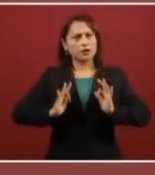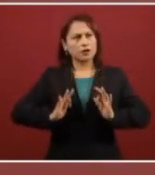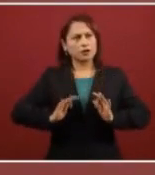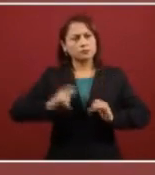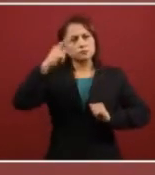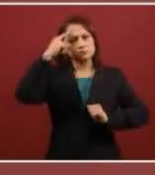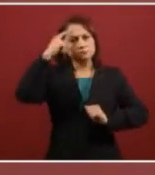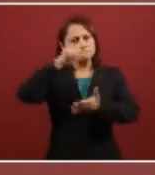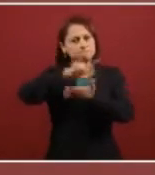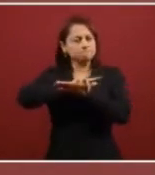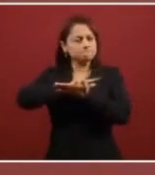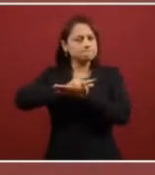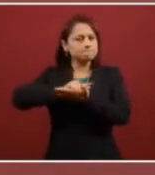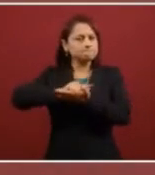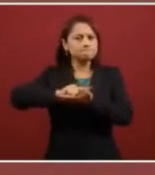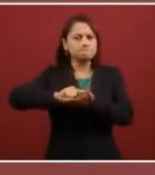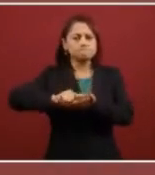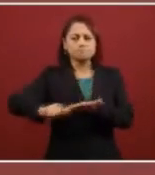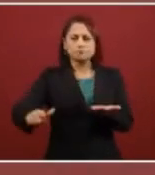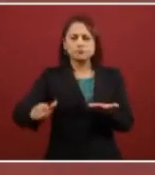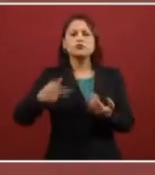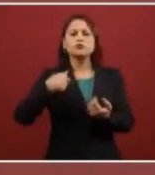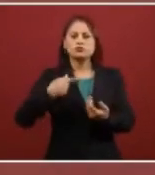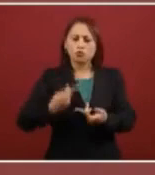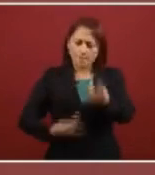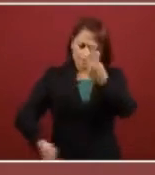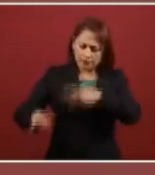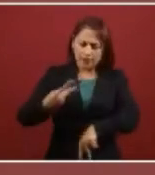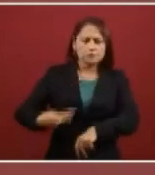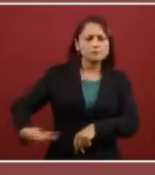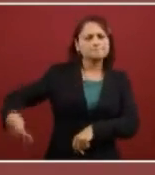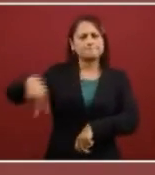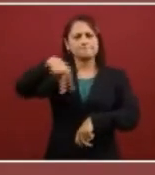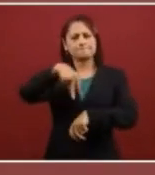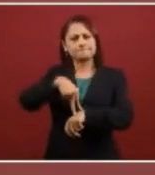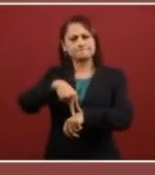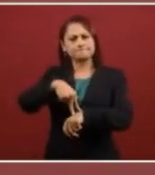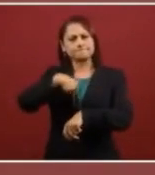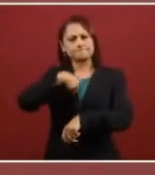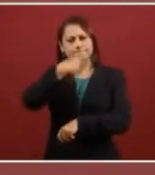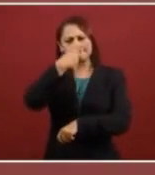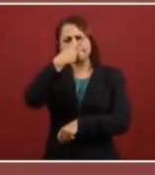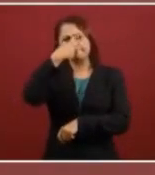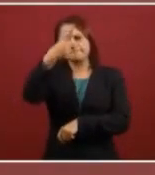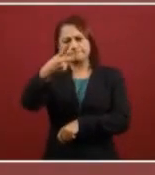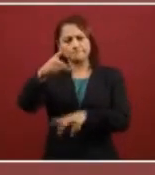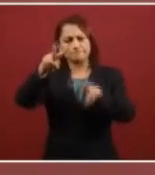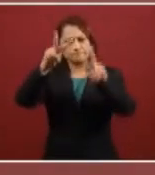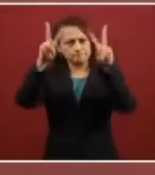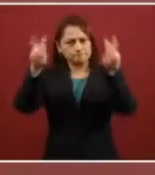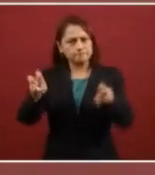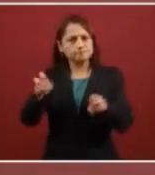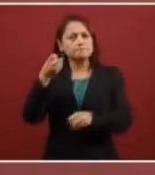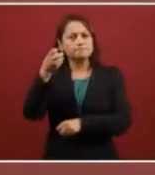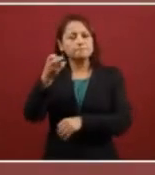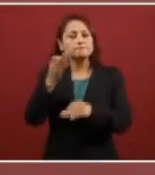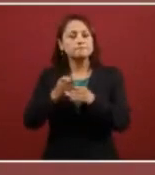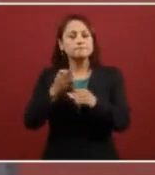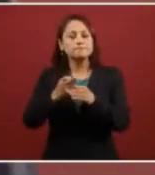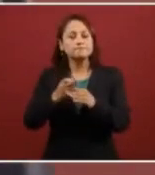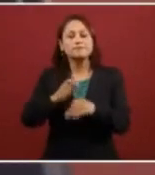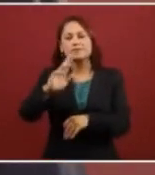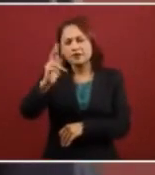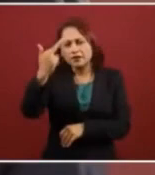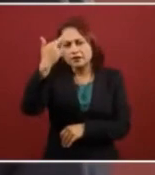salir a decir, I can say outright esto que estamos that, ahora that we are commenting now. ¿Se acuerdan la carta de